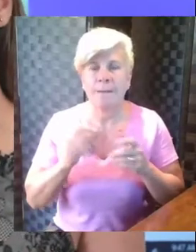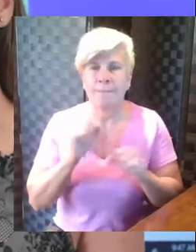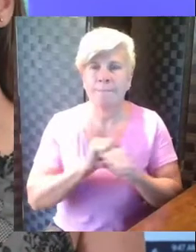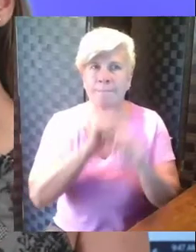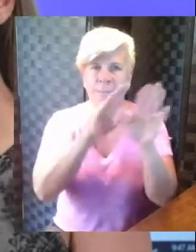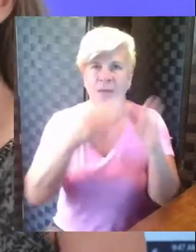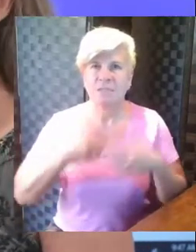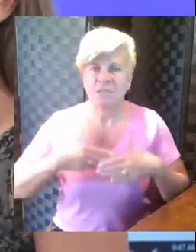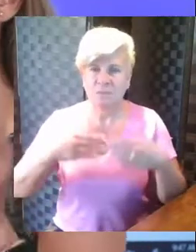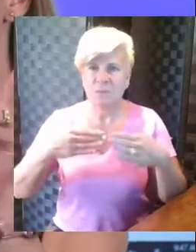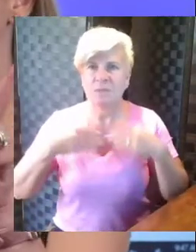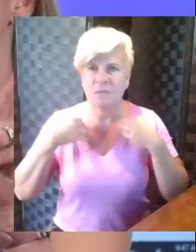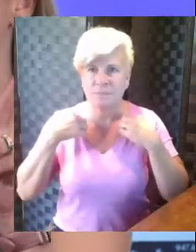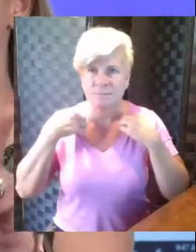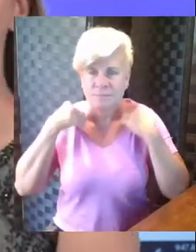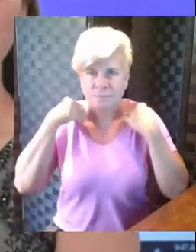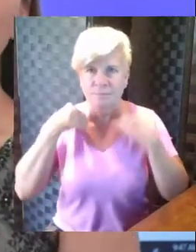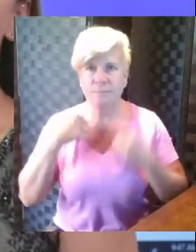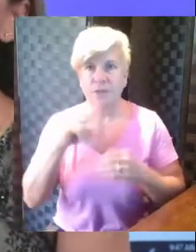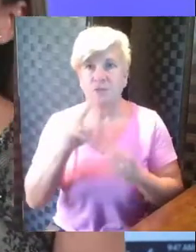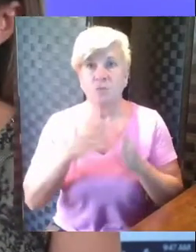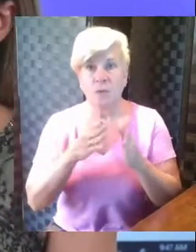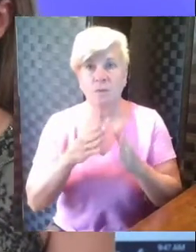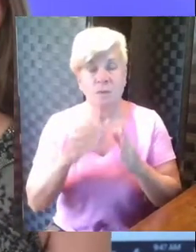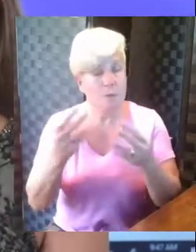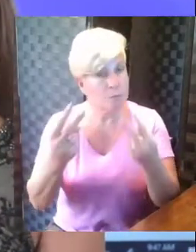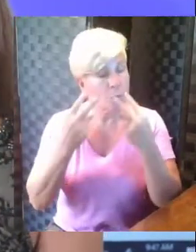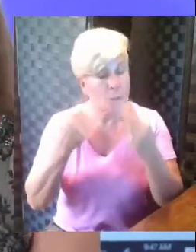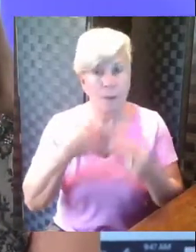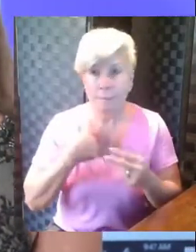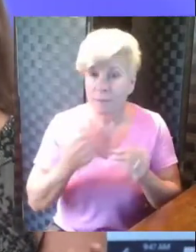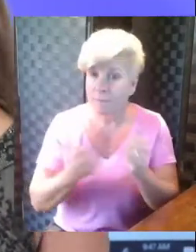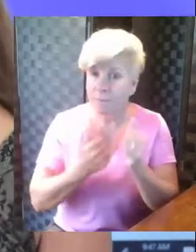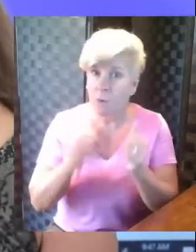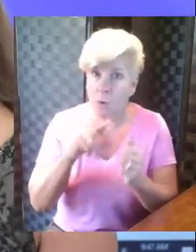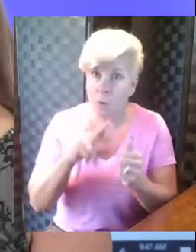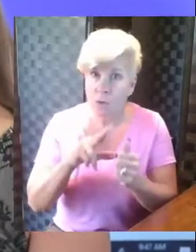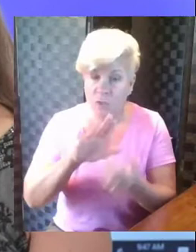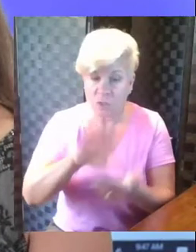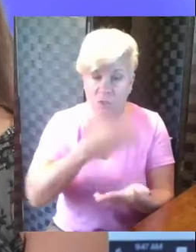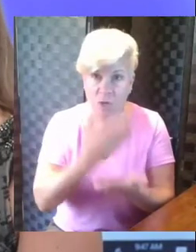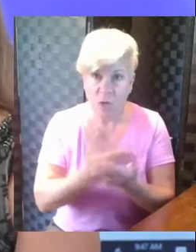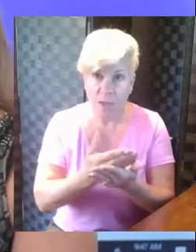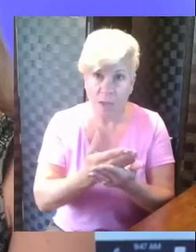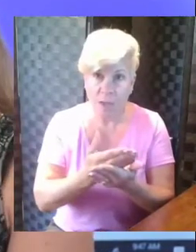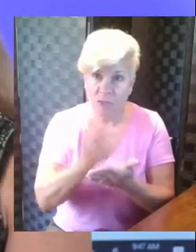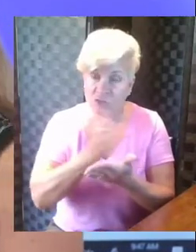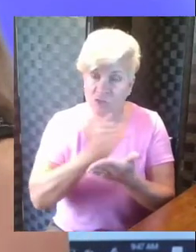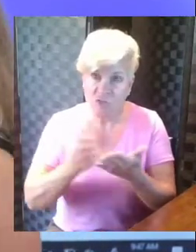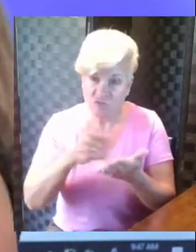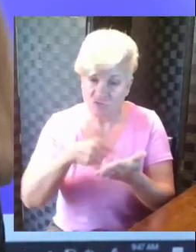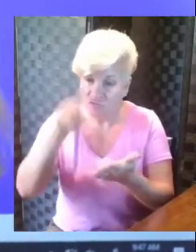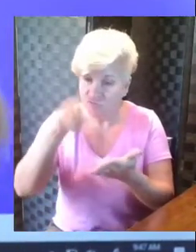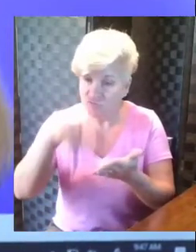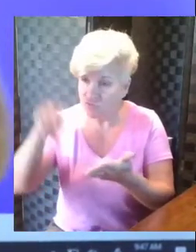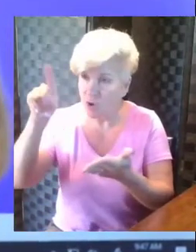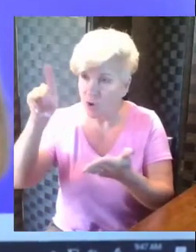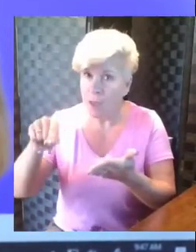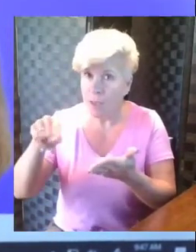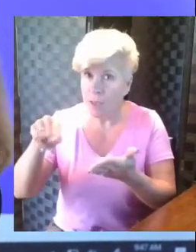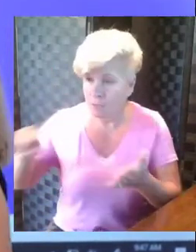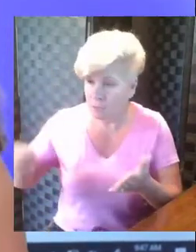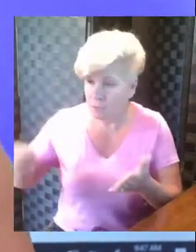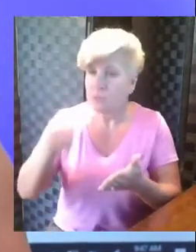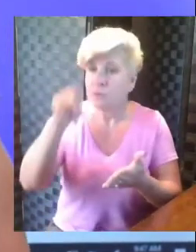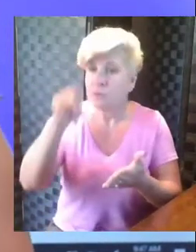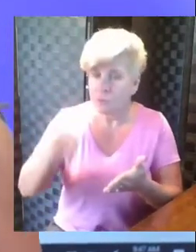mountain breathing today. You can do this two different ways. You can just follow along with me, or you can turn your paper over and on the back you can draw your mountains with